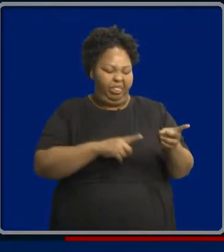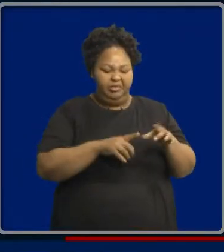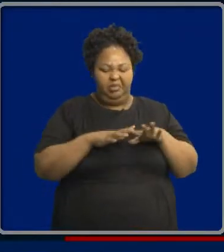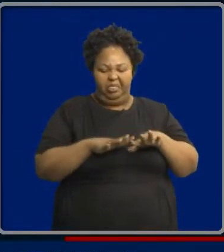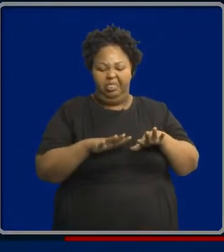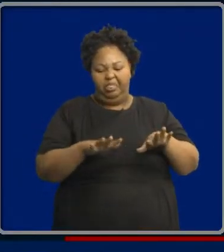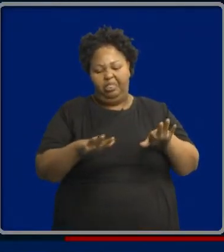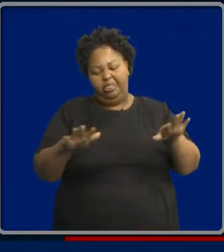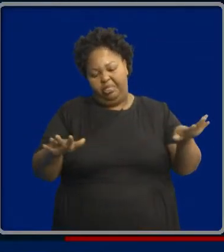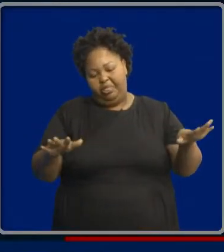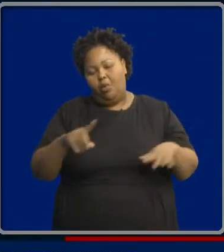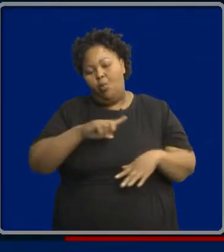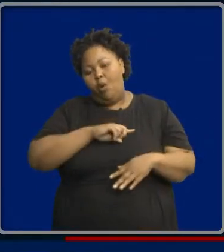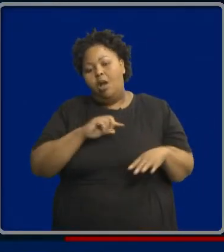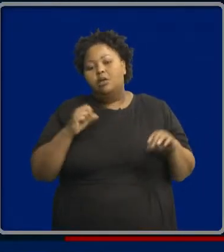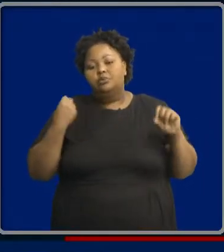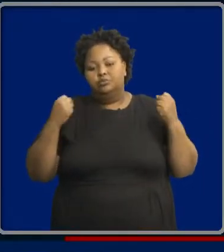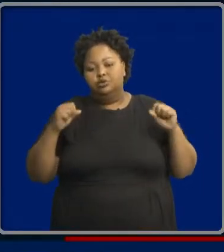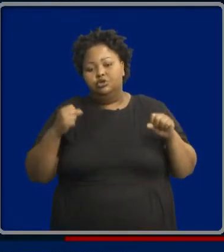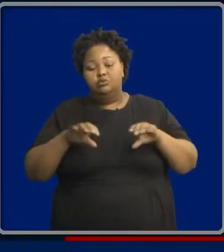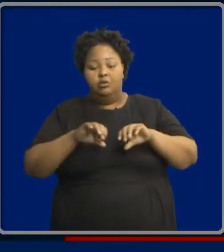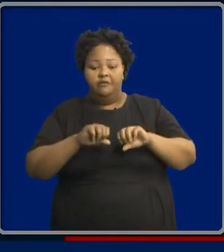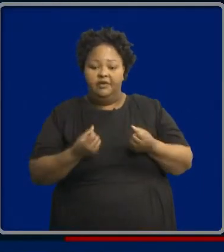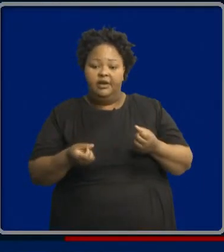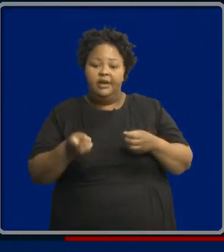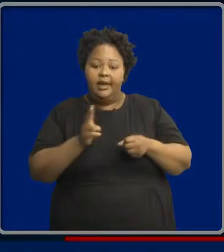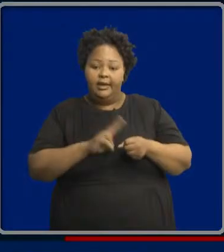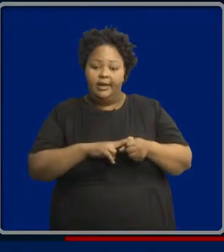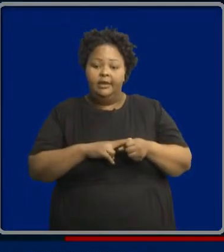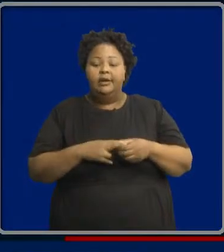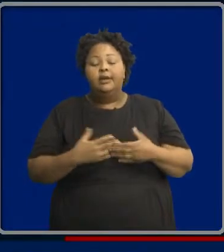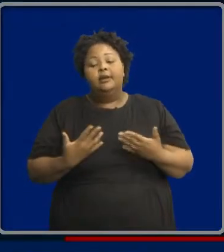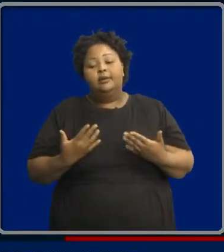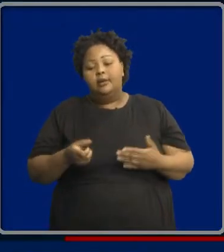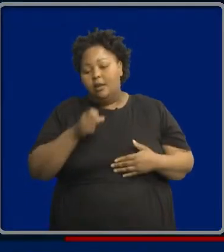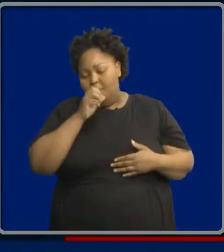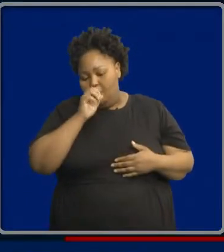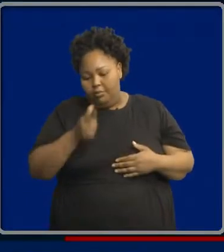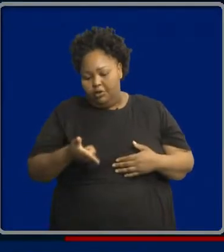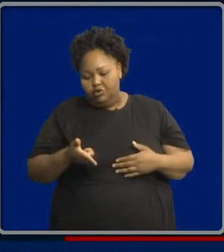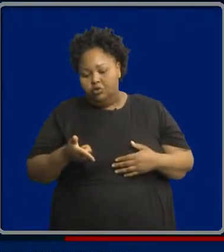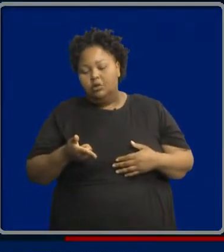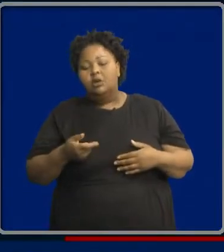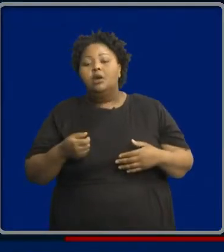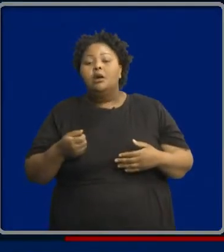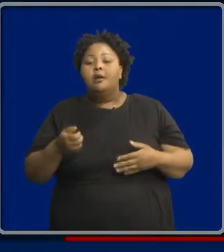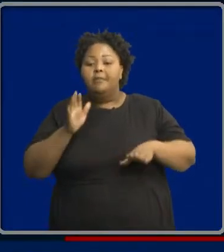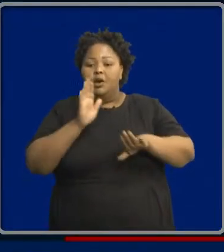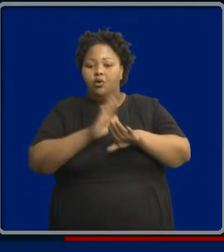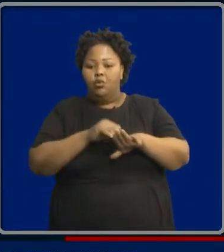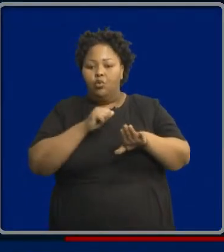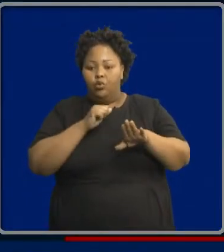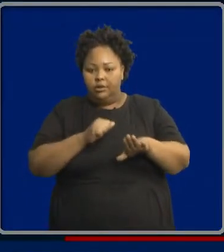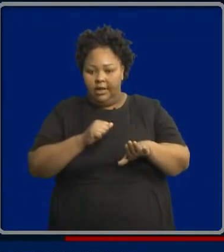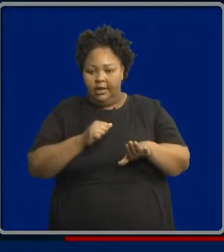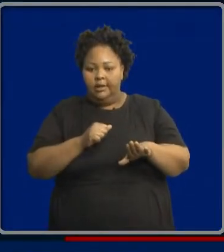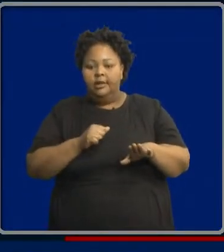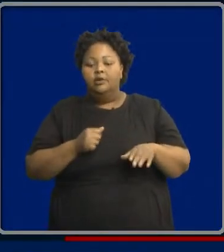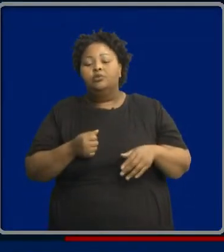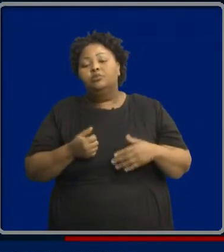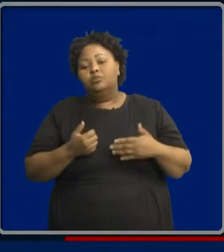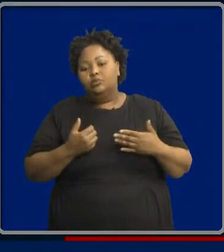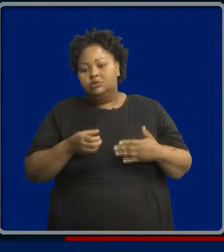another contributing factor is the lack of petrol for vehicles since some waste needed to be transported now and